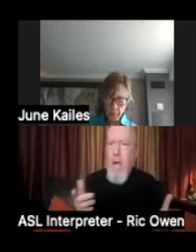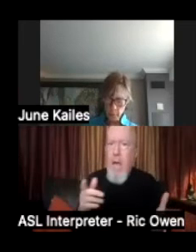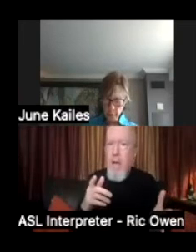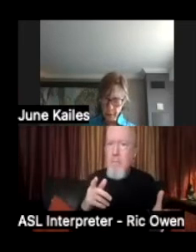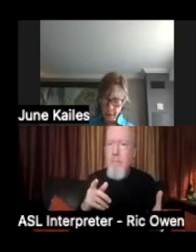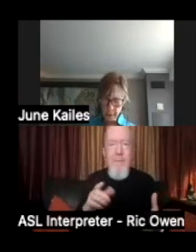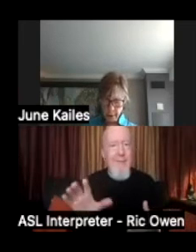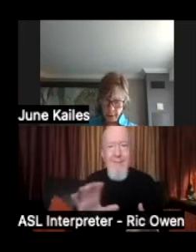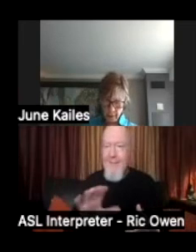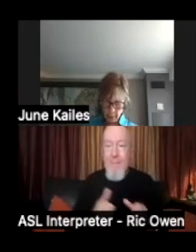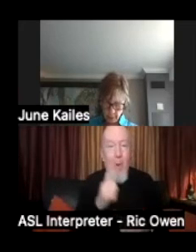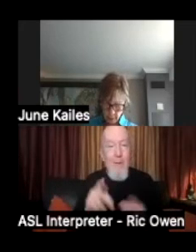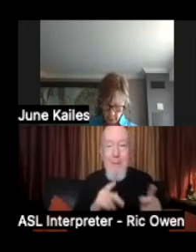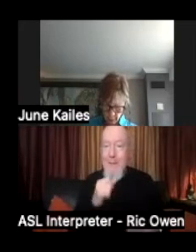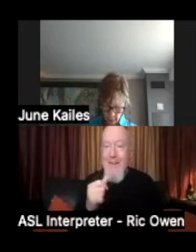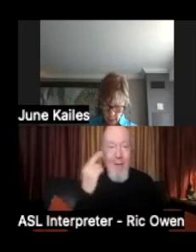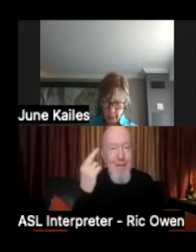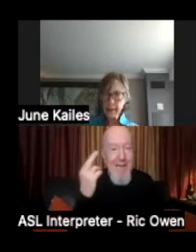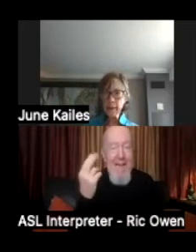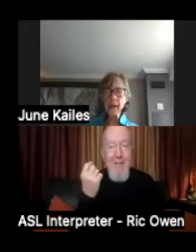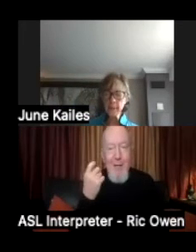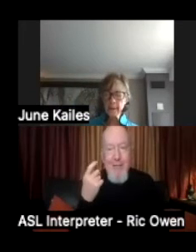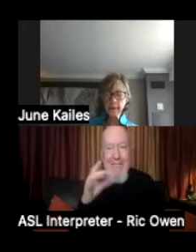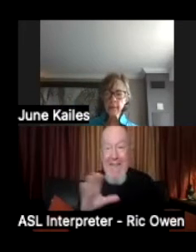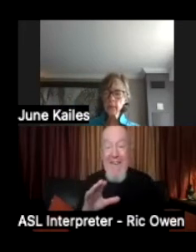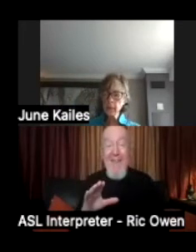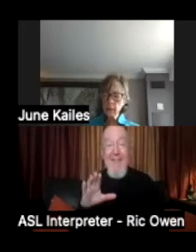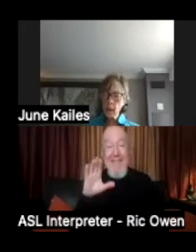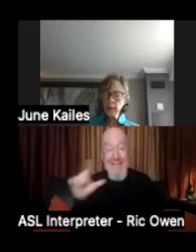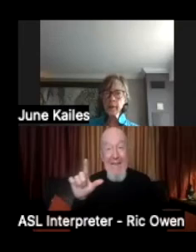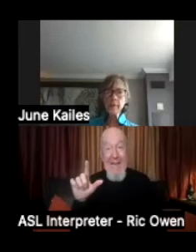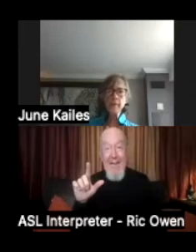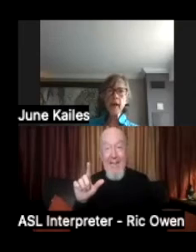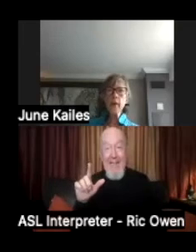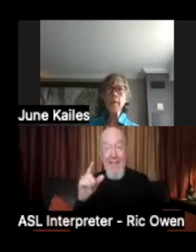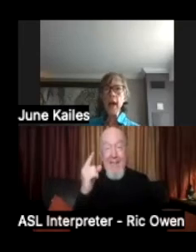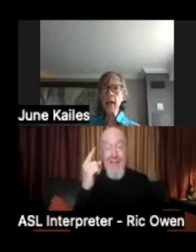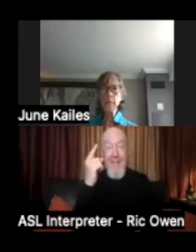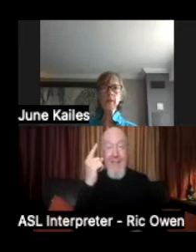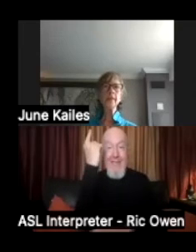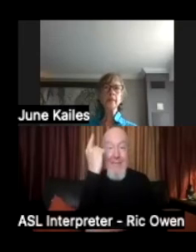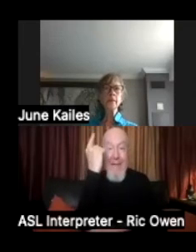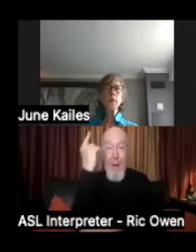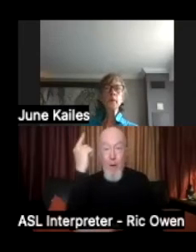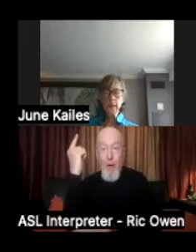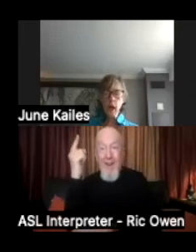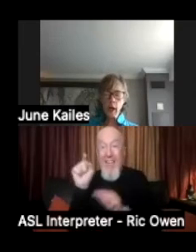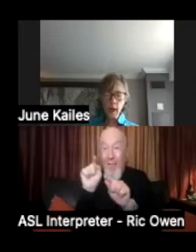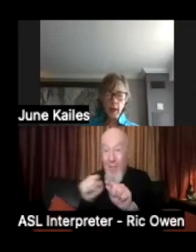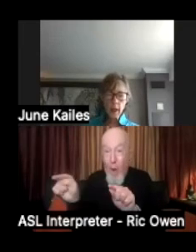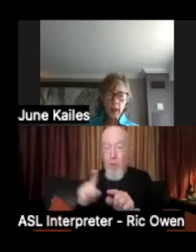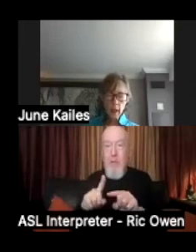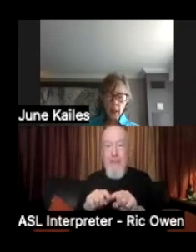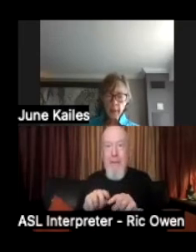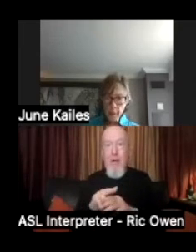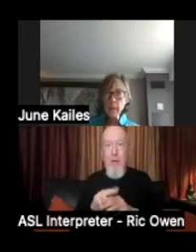most people realize that cell towers also have battery backups, which